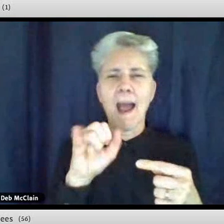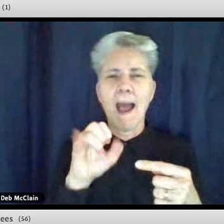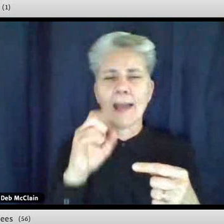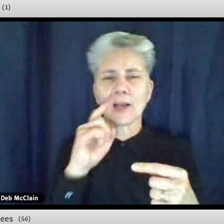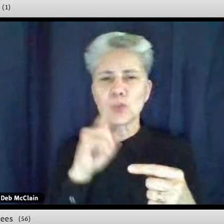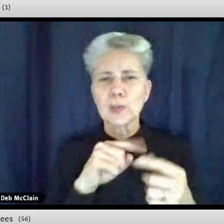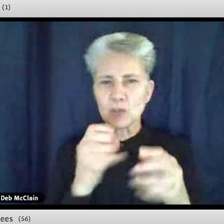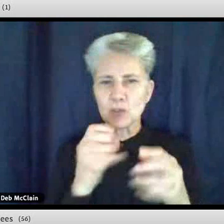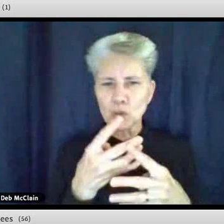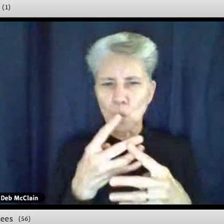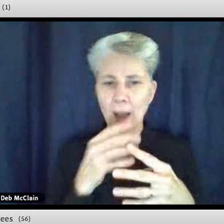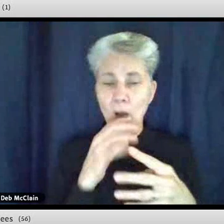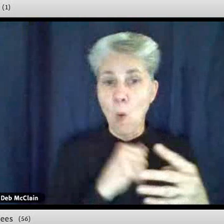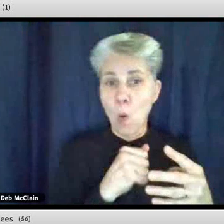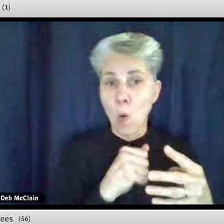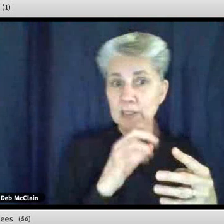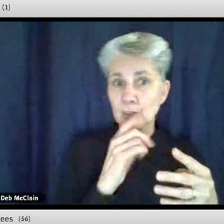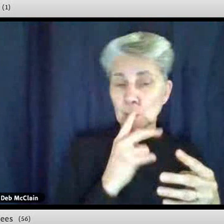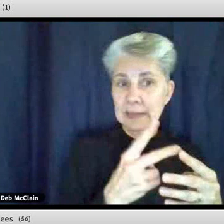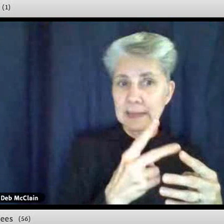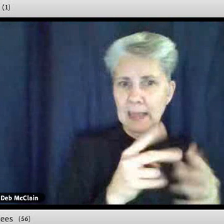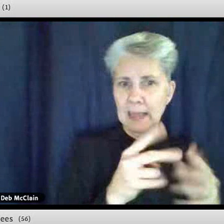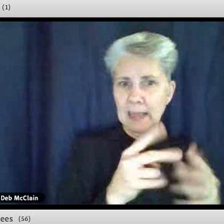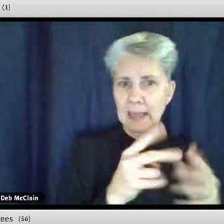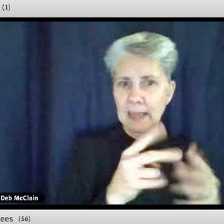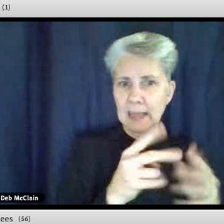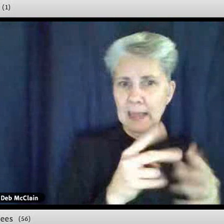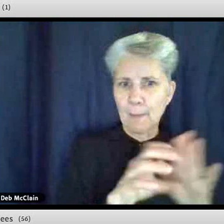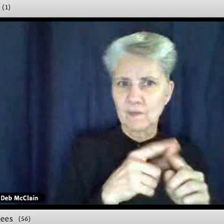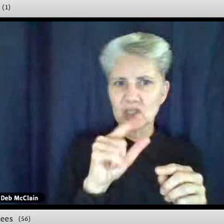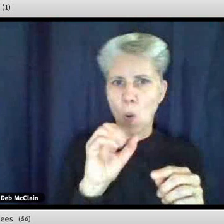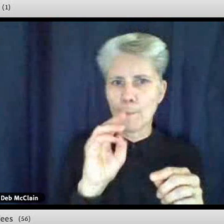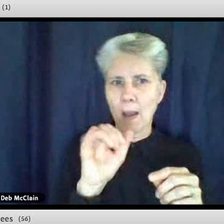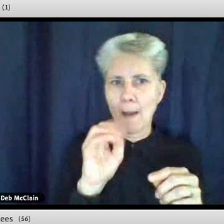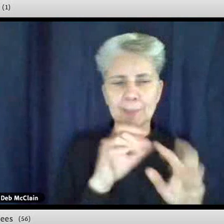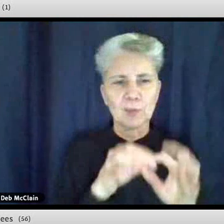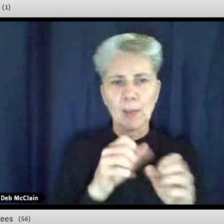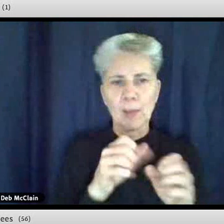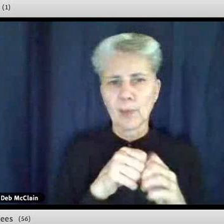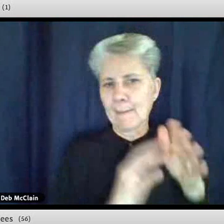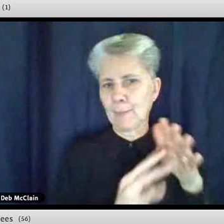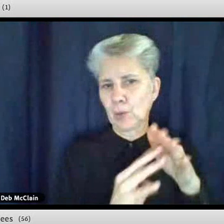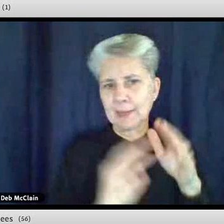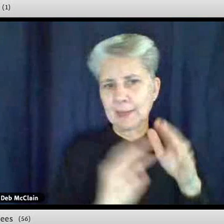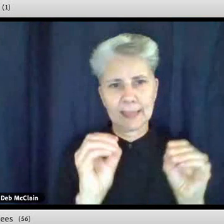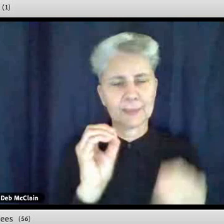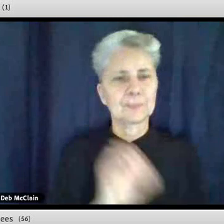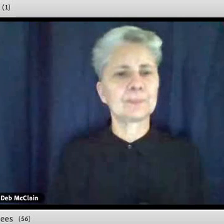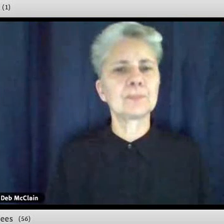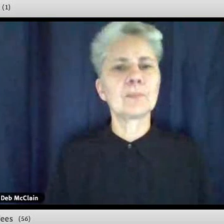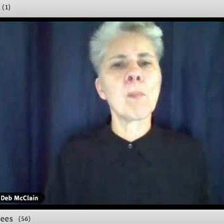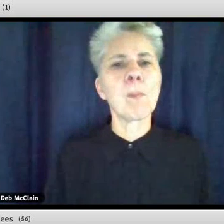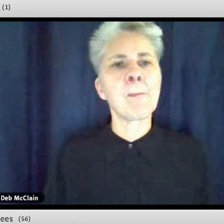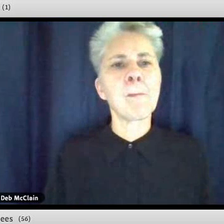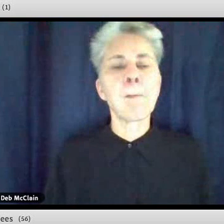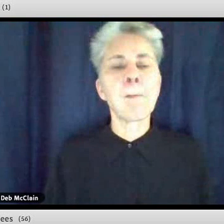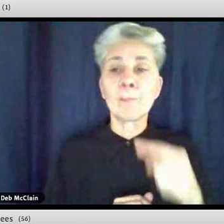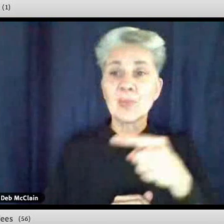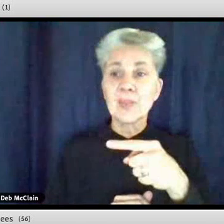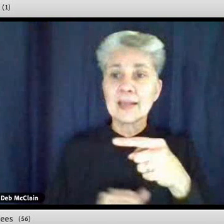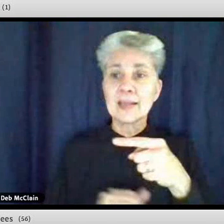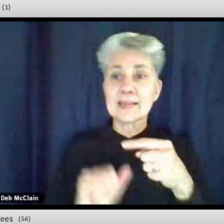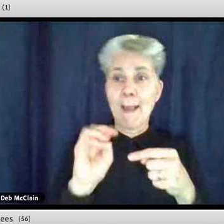Google Image Reverse Search, and then TinyEye, which I really like because you can sort by the oldest. And so you can see this picture from Michelle Obama